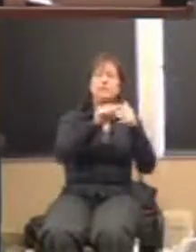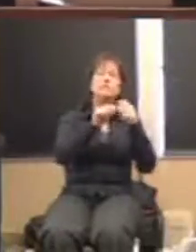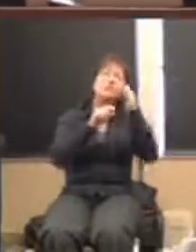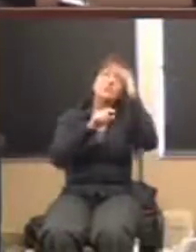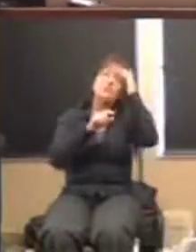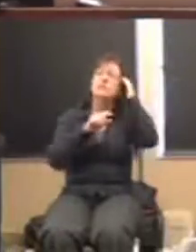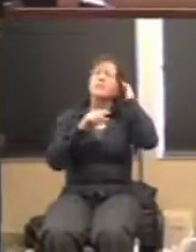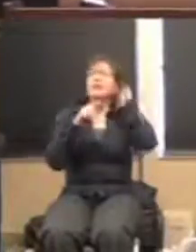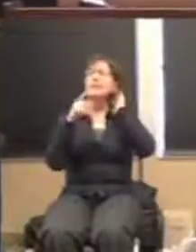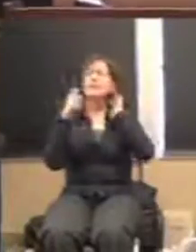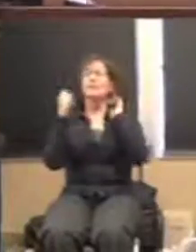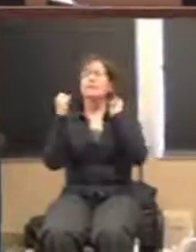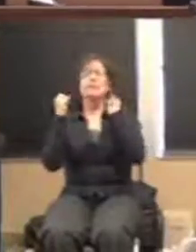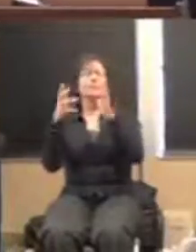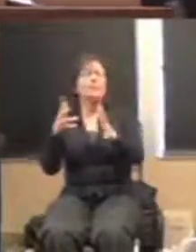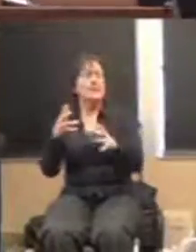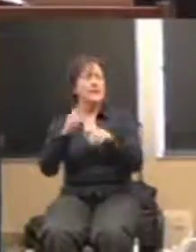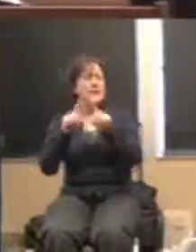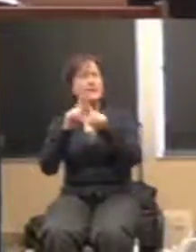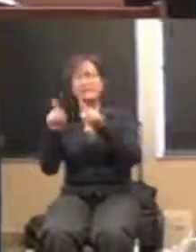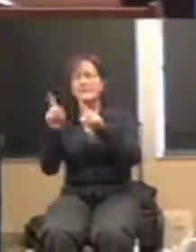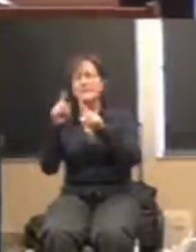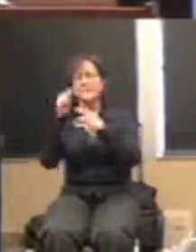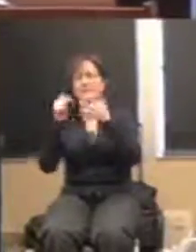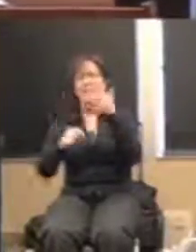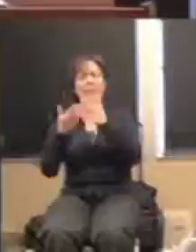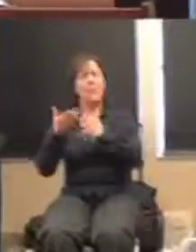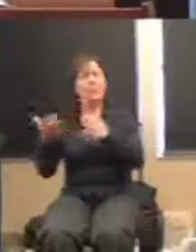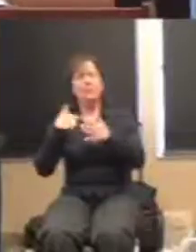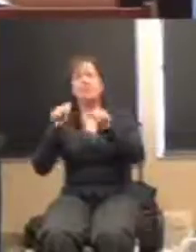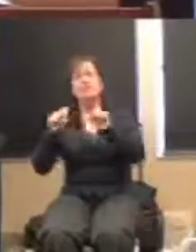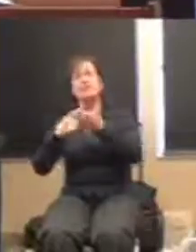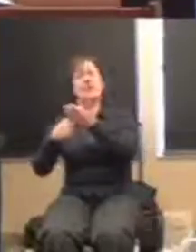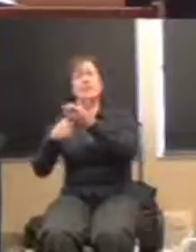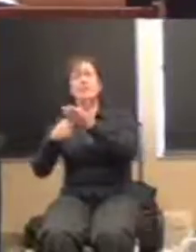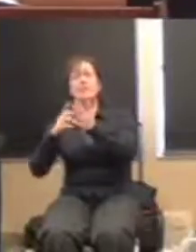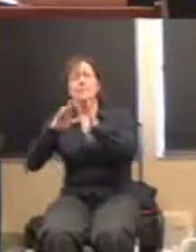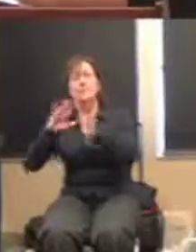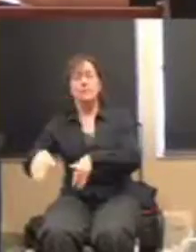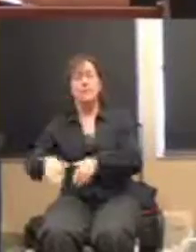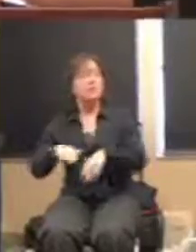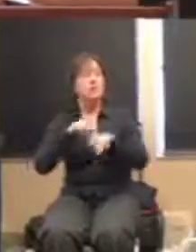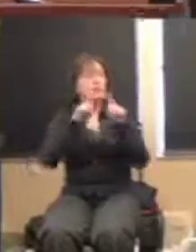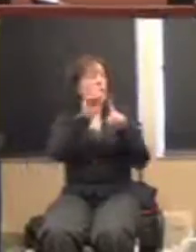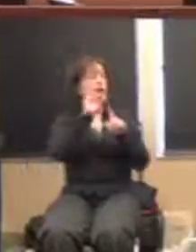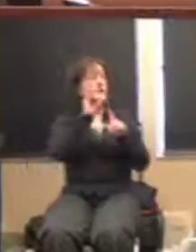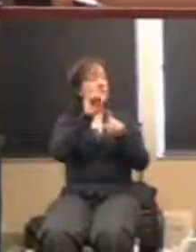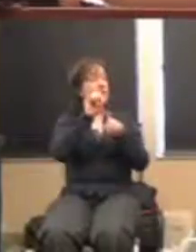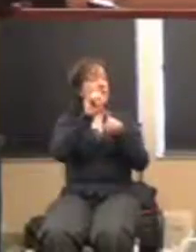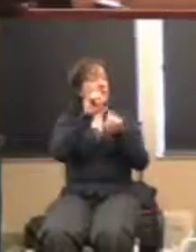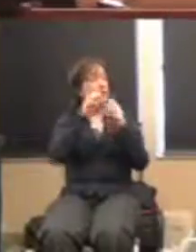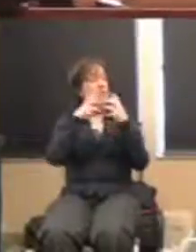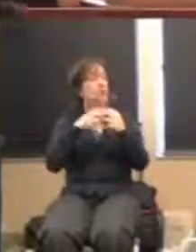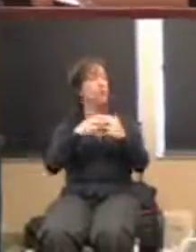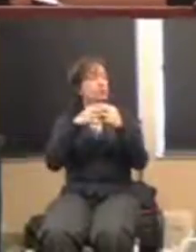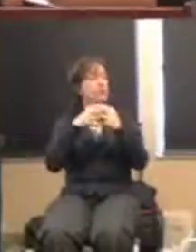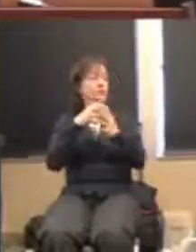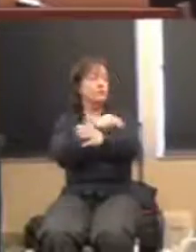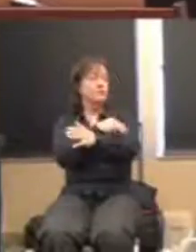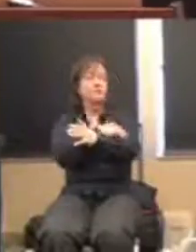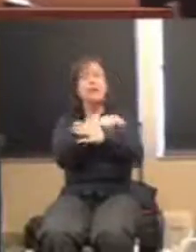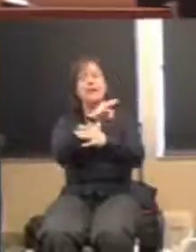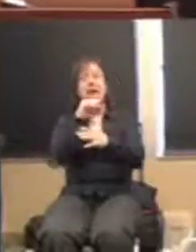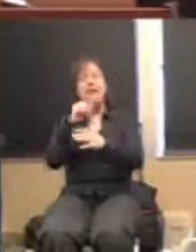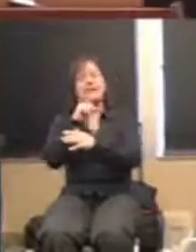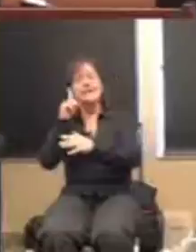can't even count the number of them at this point. But fine motor and deafness, fine